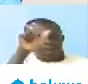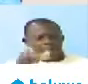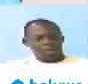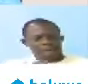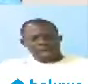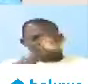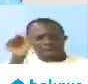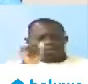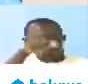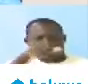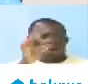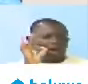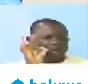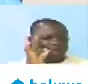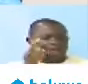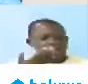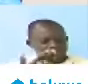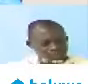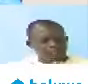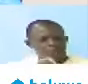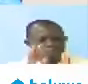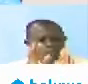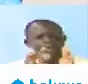your responses.